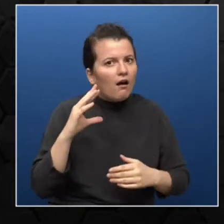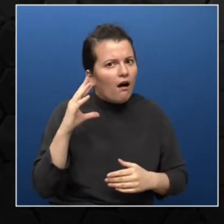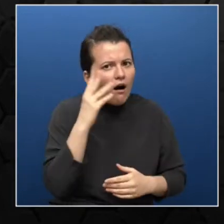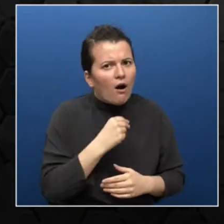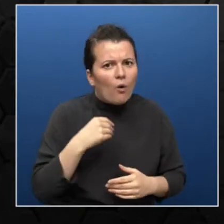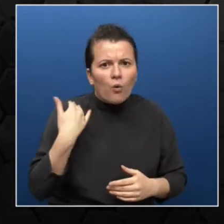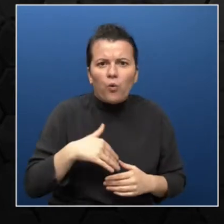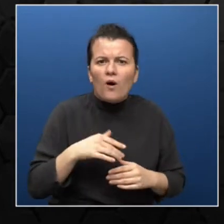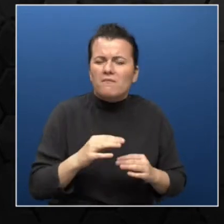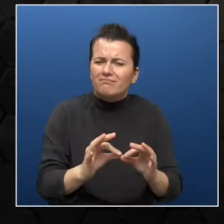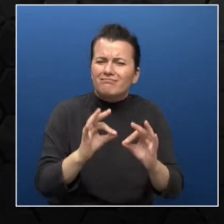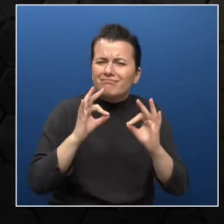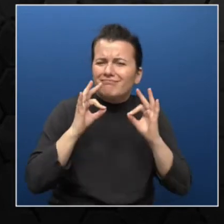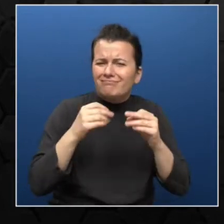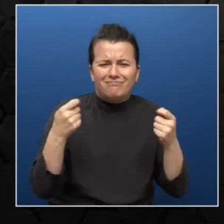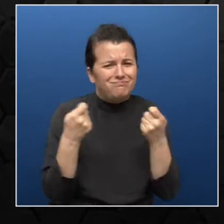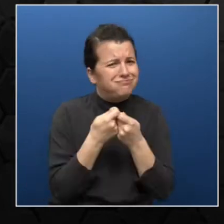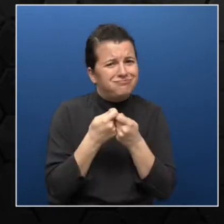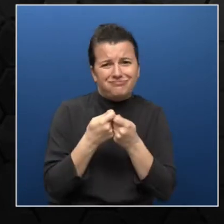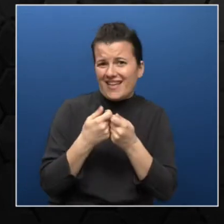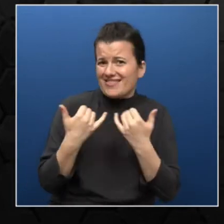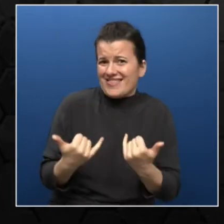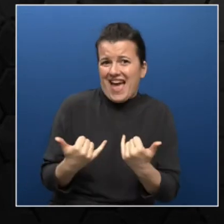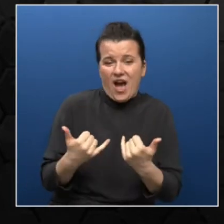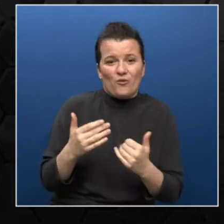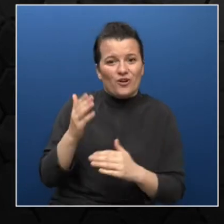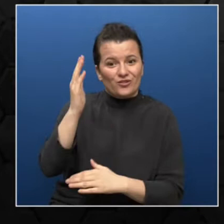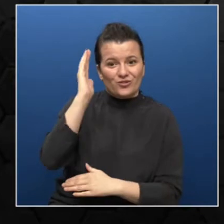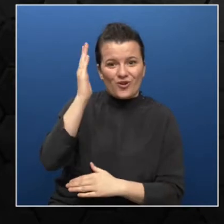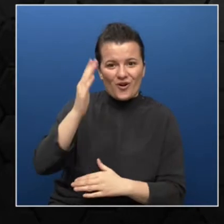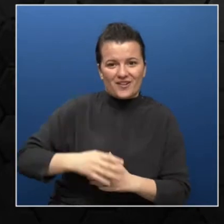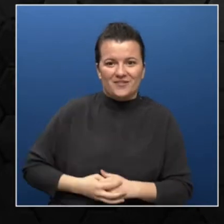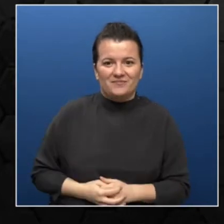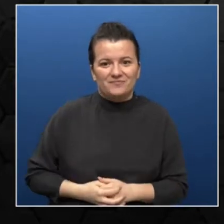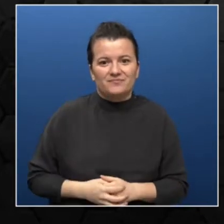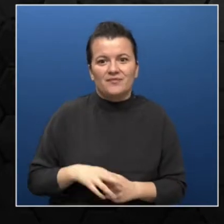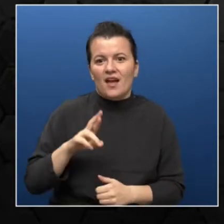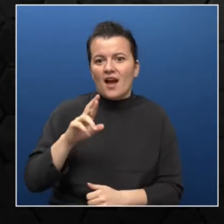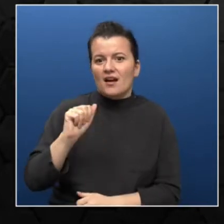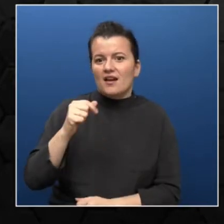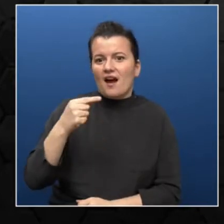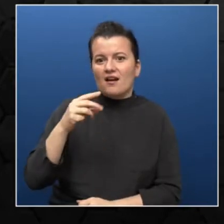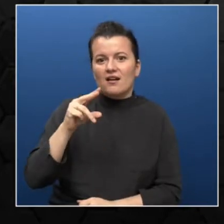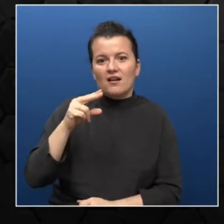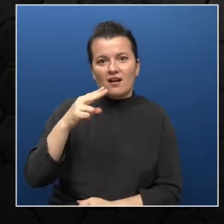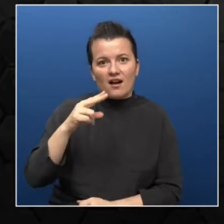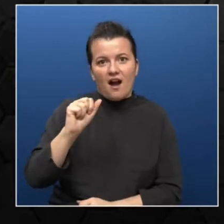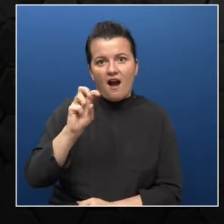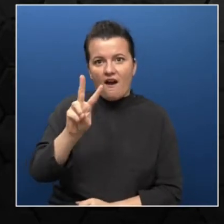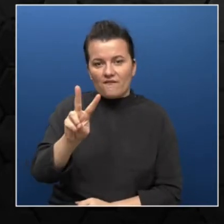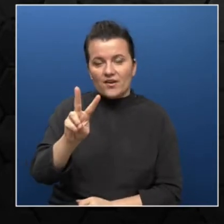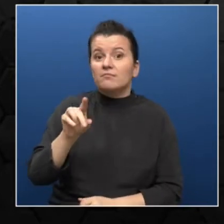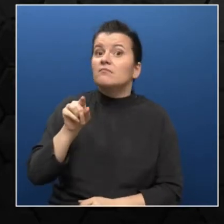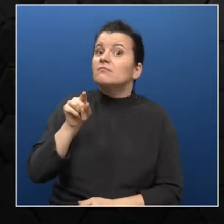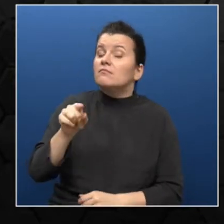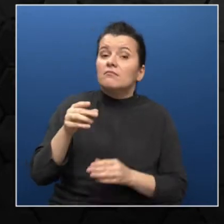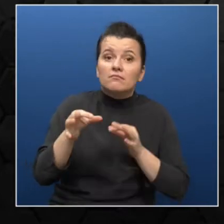talk, where we're welcoming Raghav Rawat with his talk on acknowledging Edge AI and its